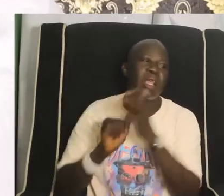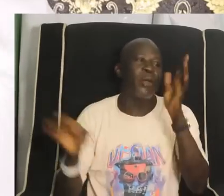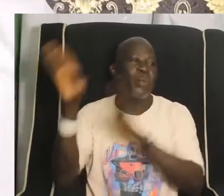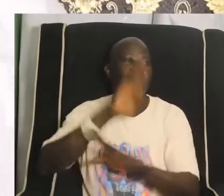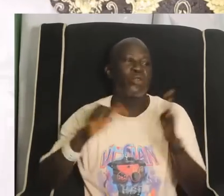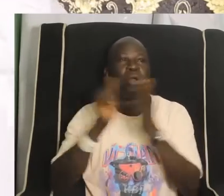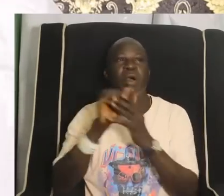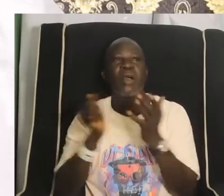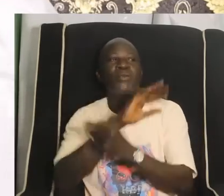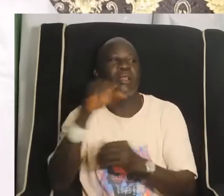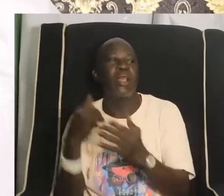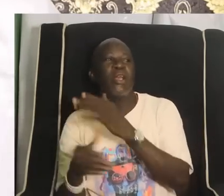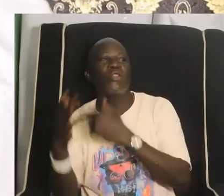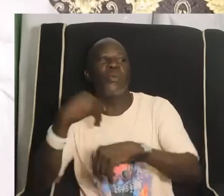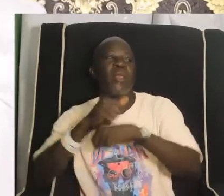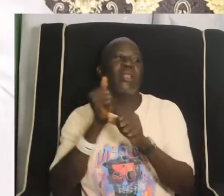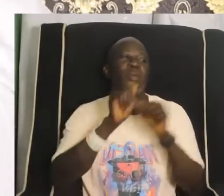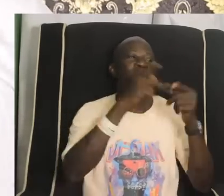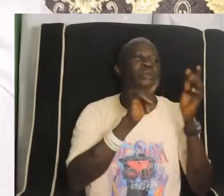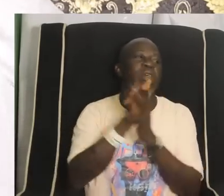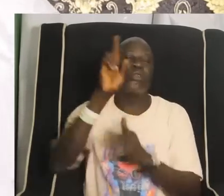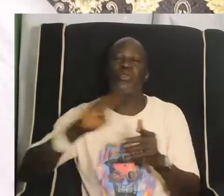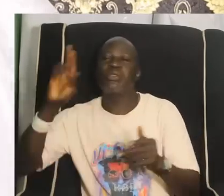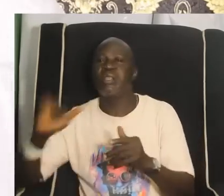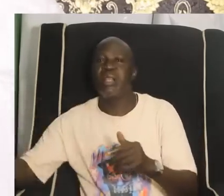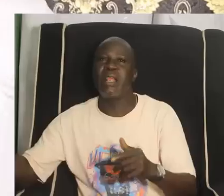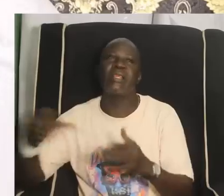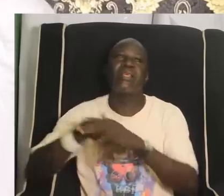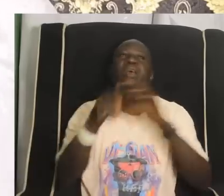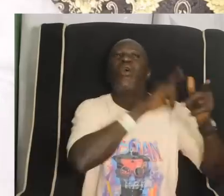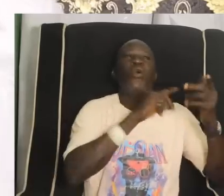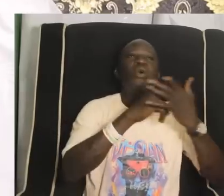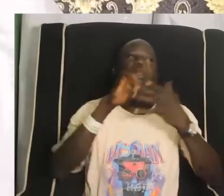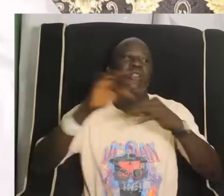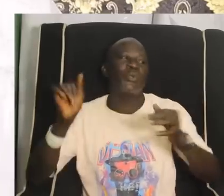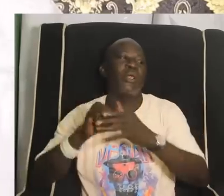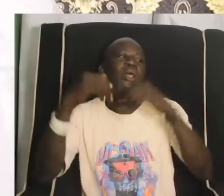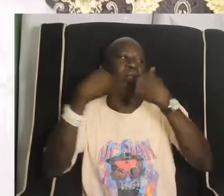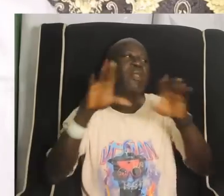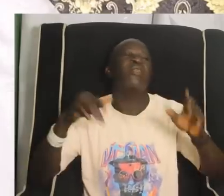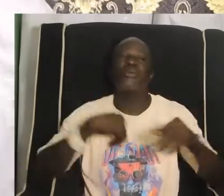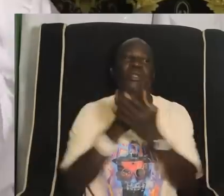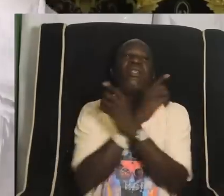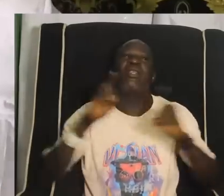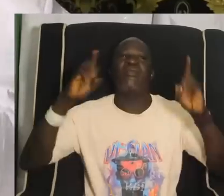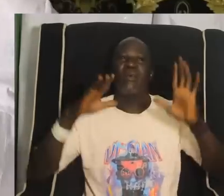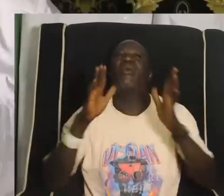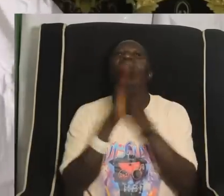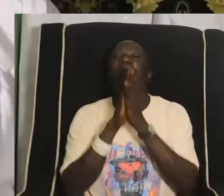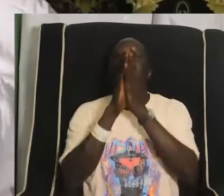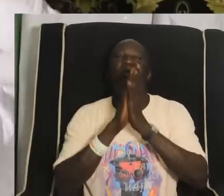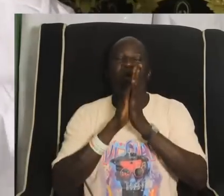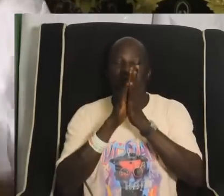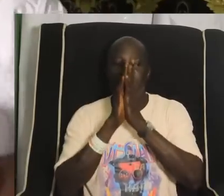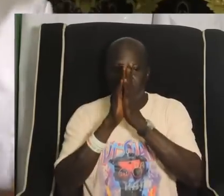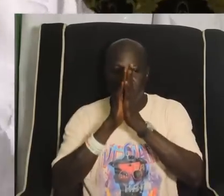bosom. Battle of bed. He said, yeah, then that make one useless. And remember, oh, Holy Spirit. Hey, to me, see that one. Deliver me from it. Oh, yeah, boy.